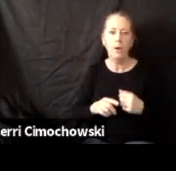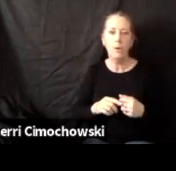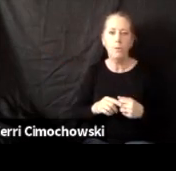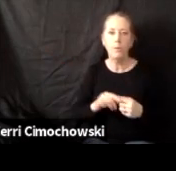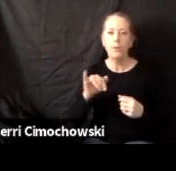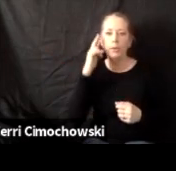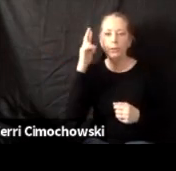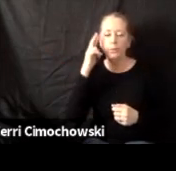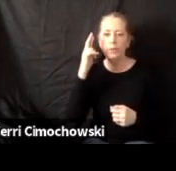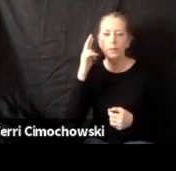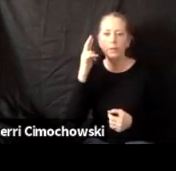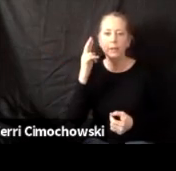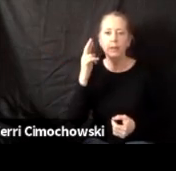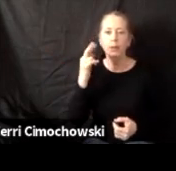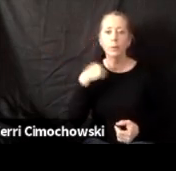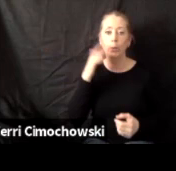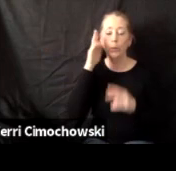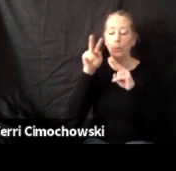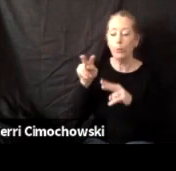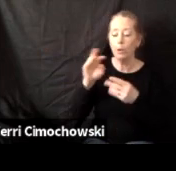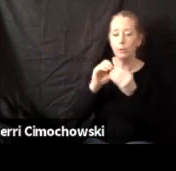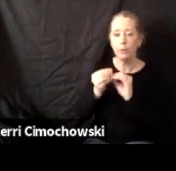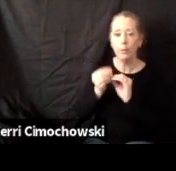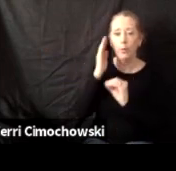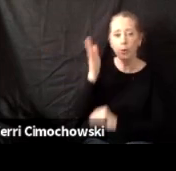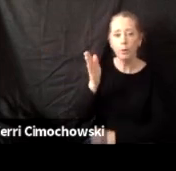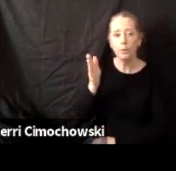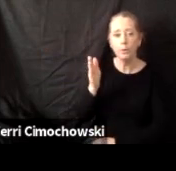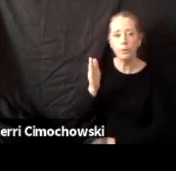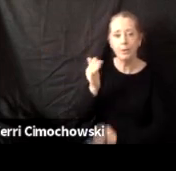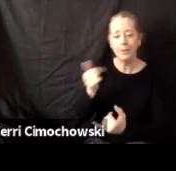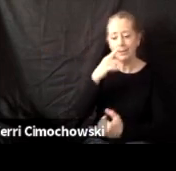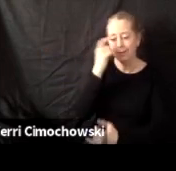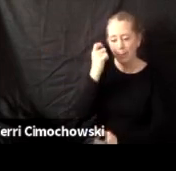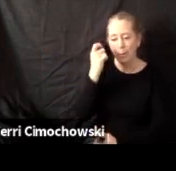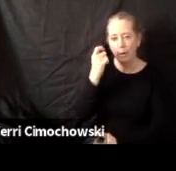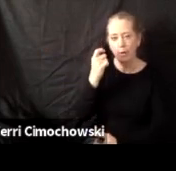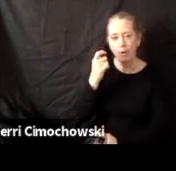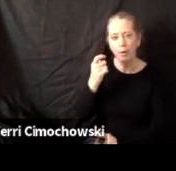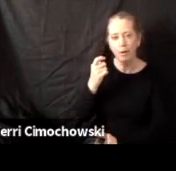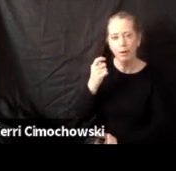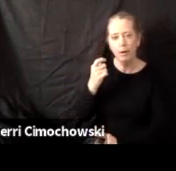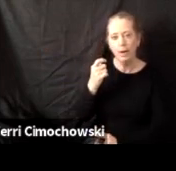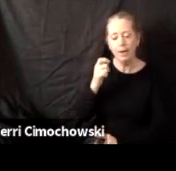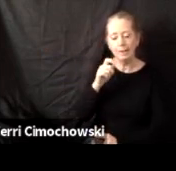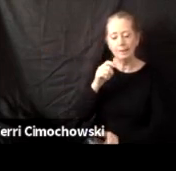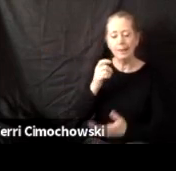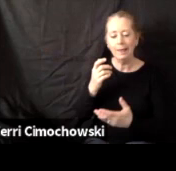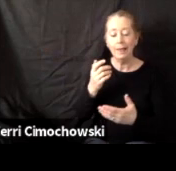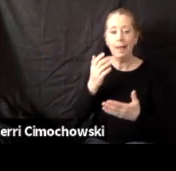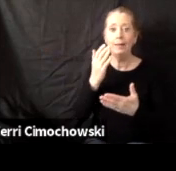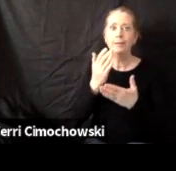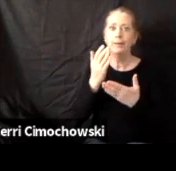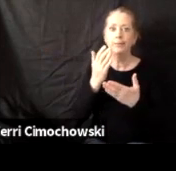that's why, we're going to be watching numbers just all summer too. And by a certain time, because we have